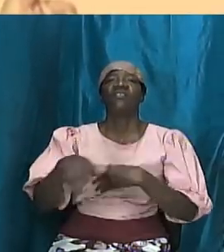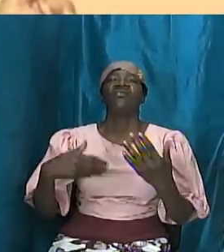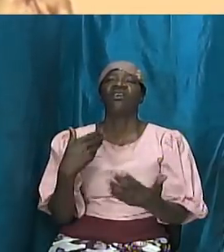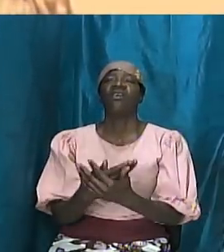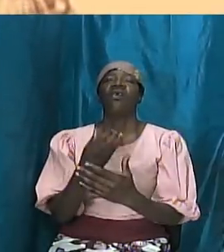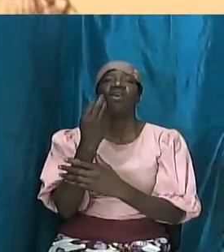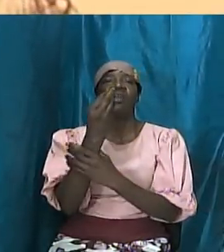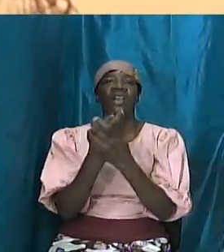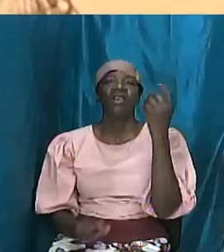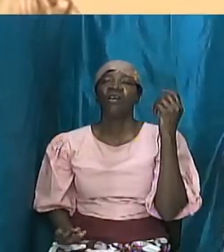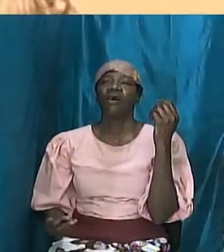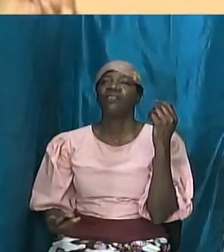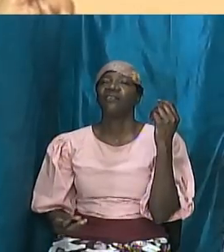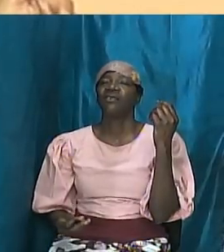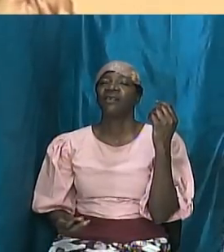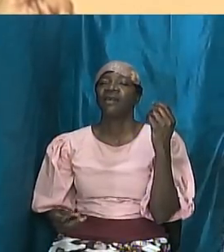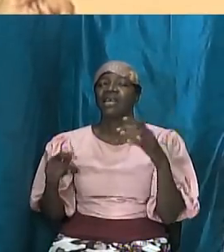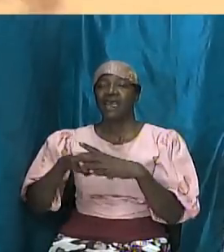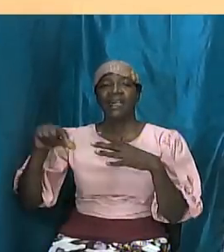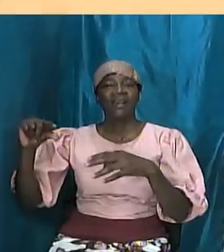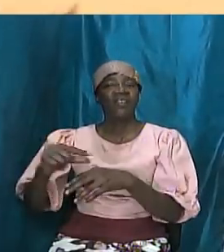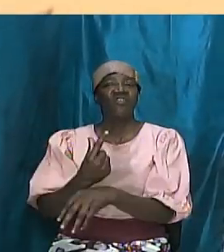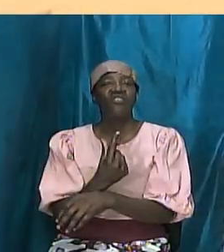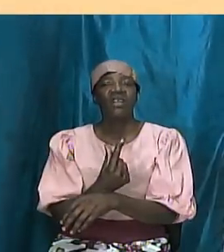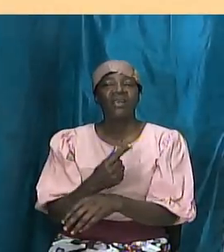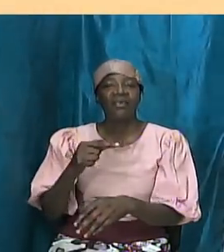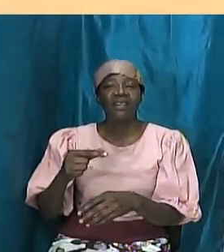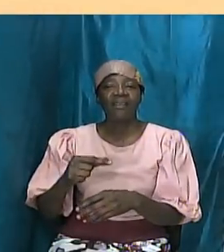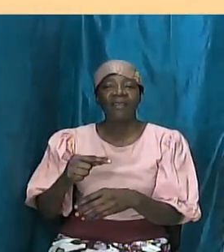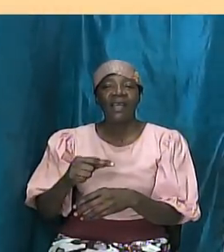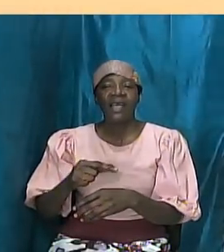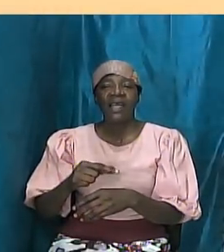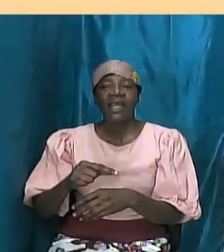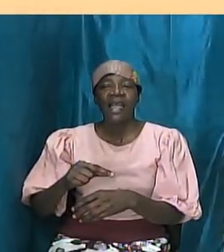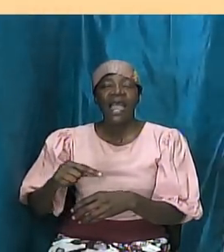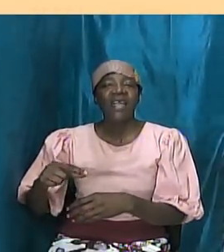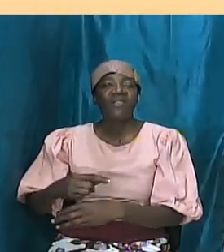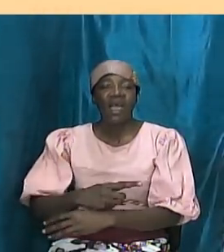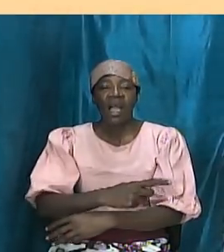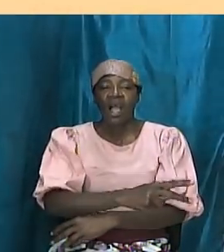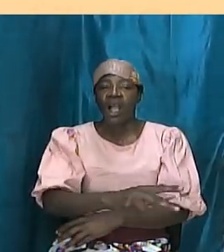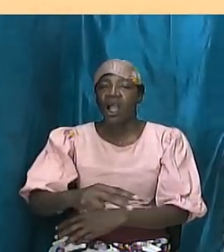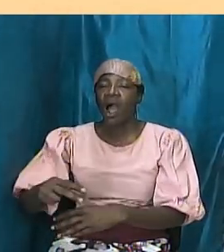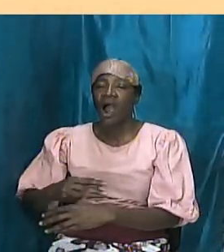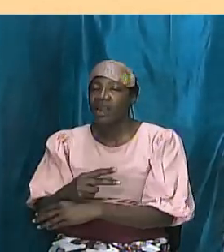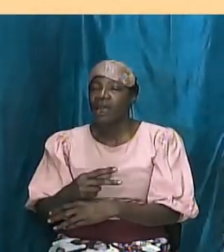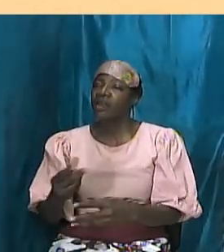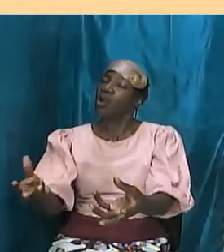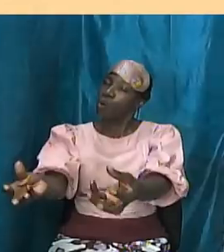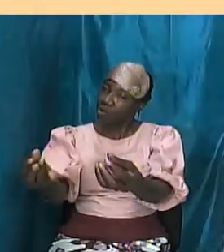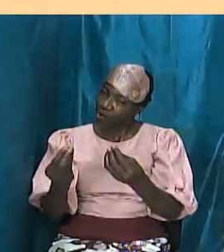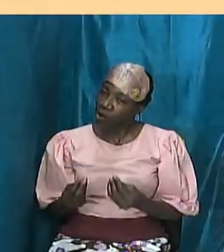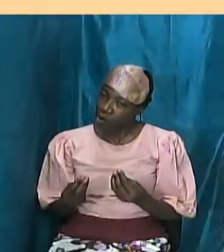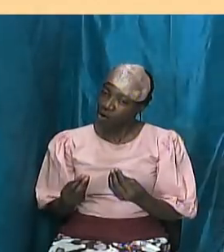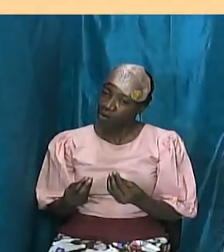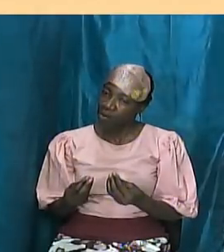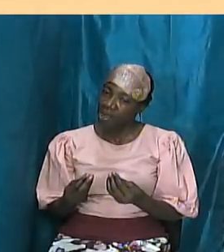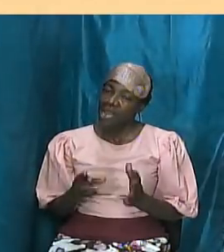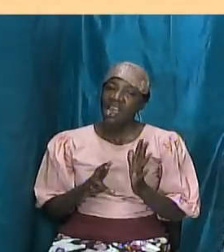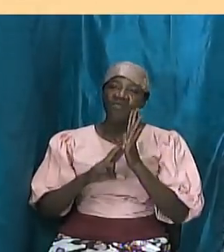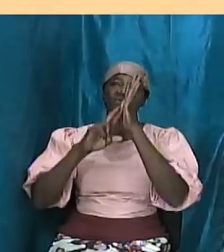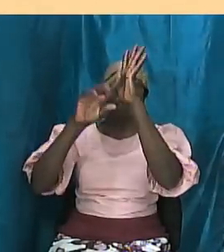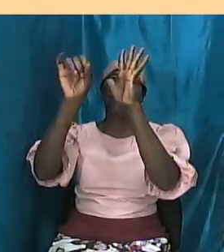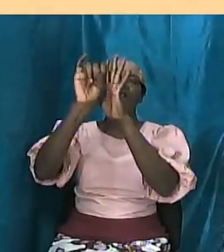lost in Genesis, in the garden, was regained in Revelation, in the new